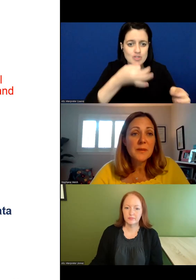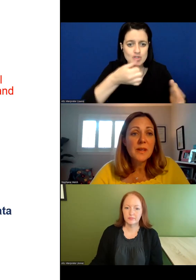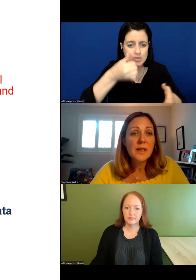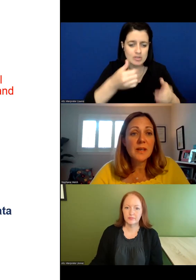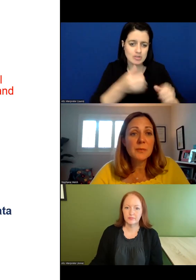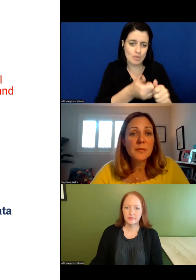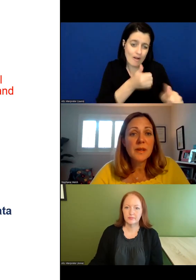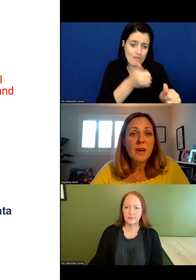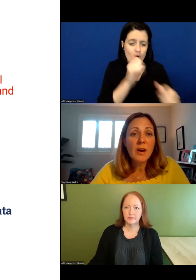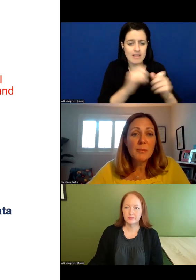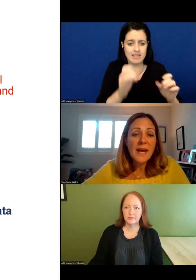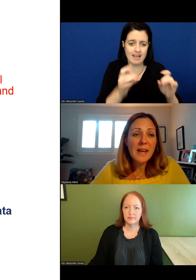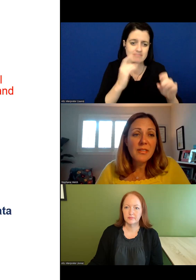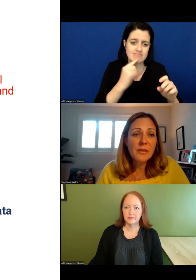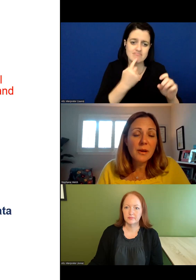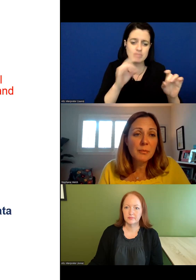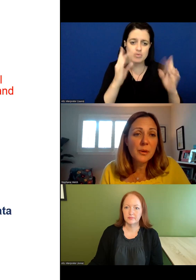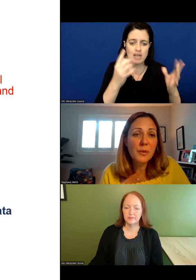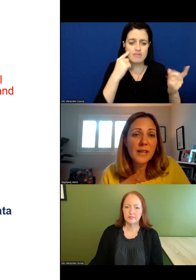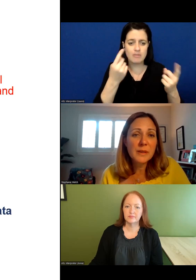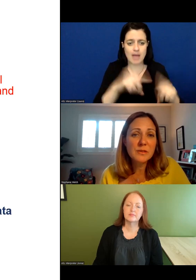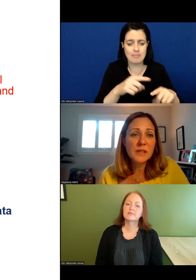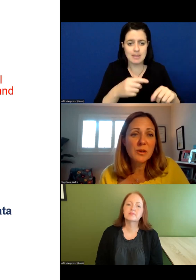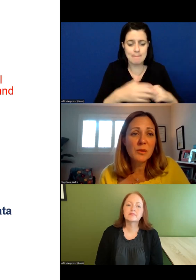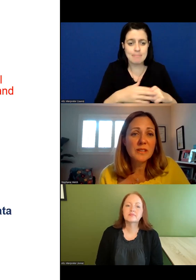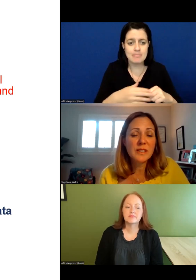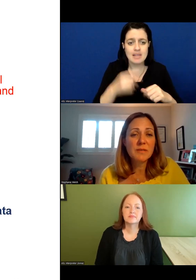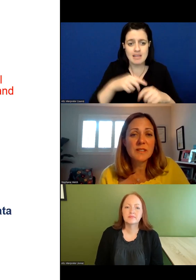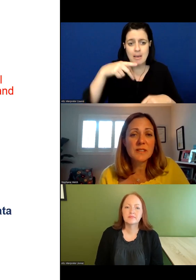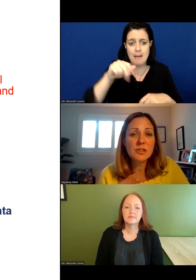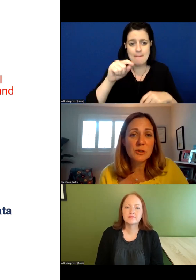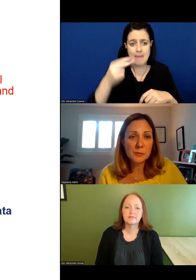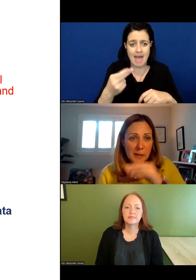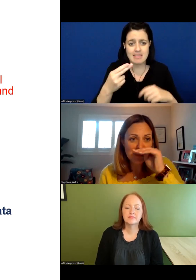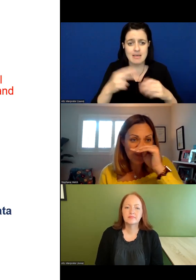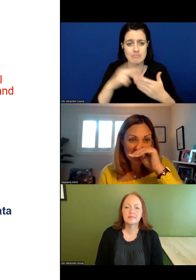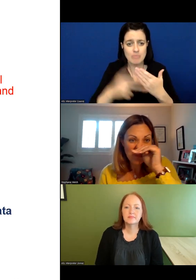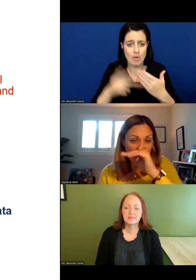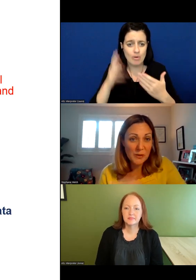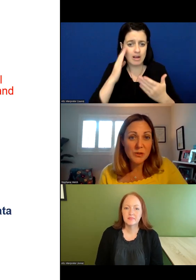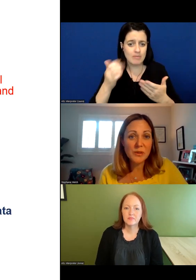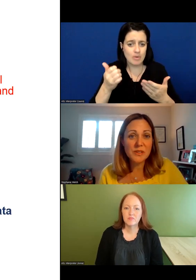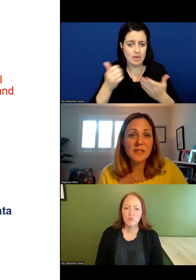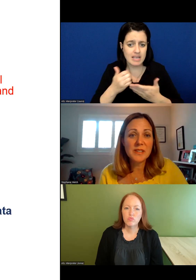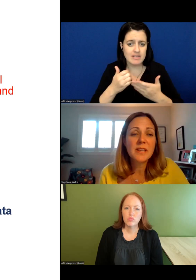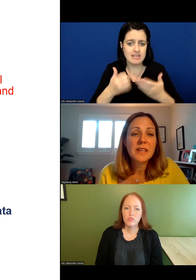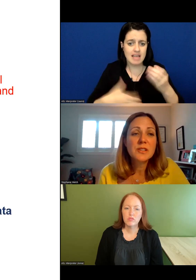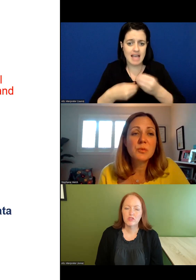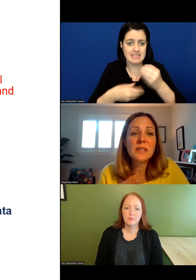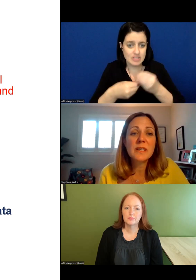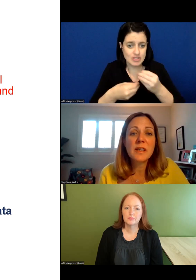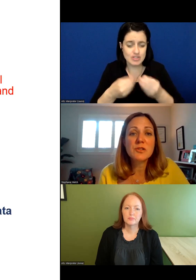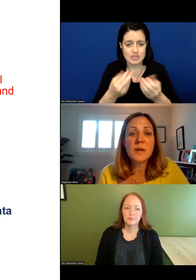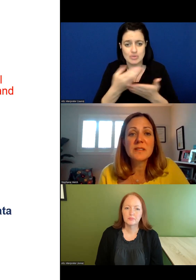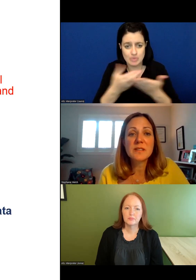place. Our PATH program is really going to give us additional resources